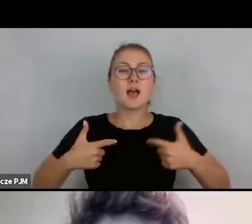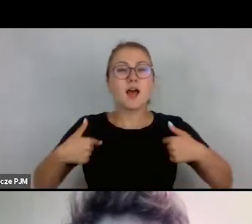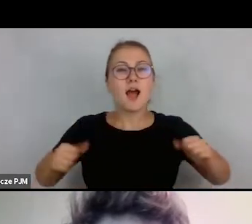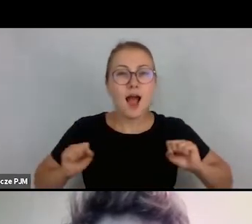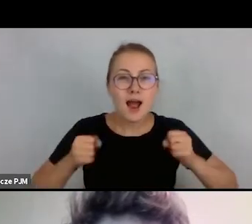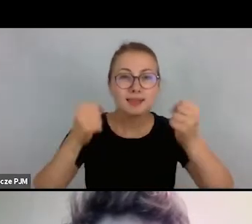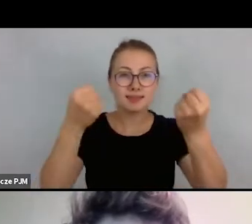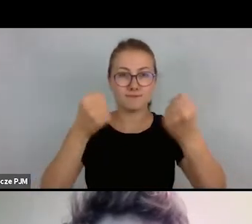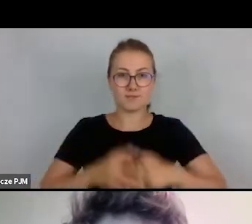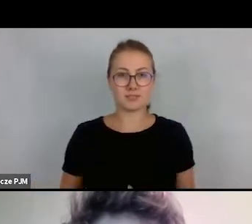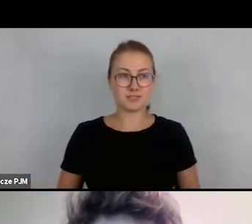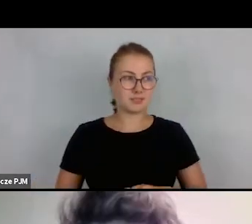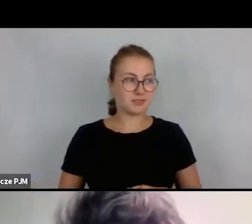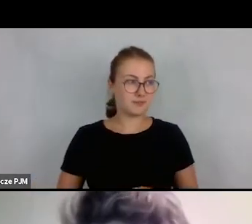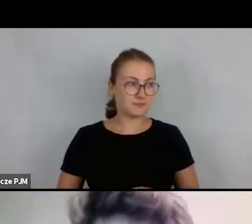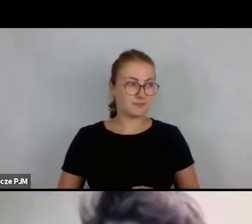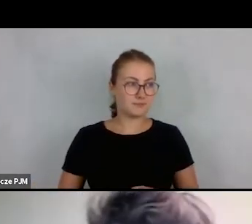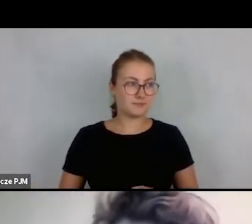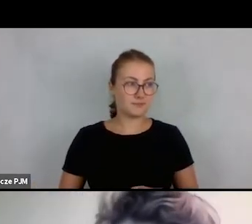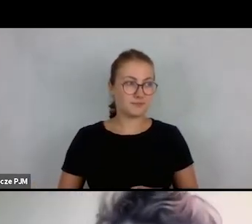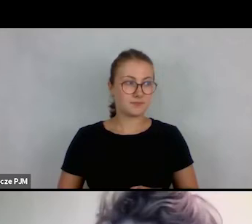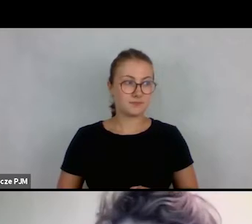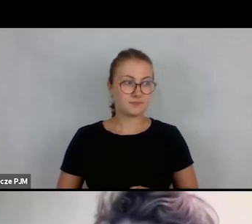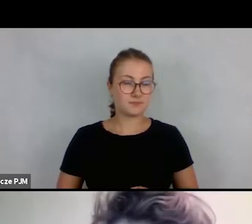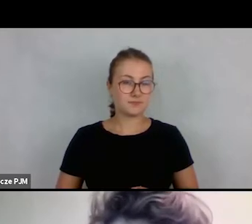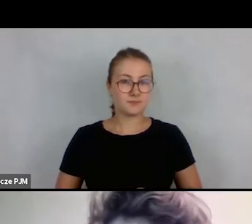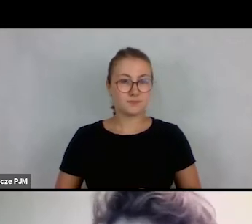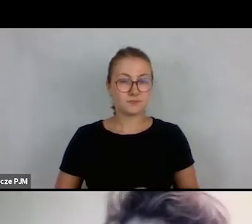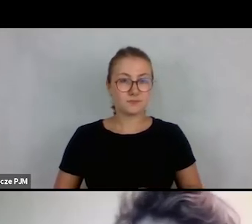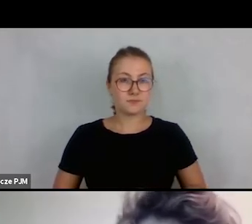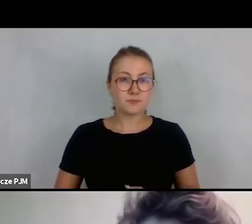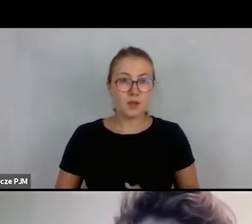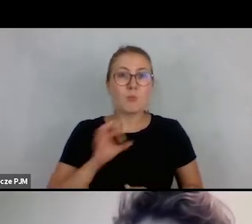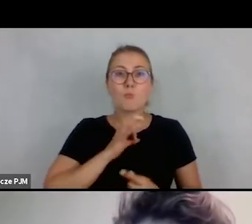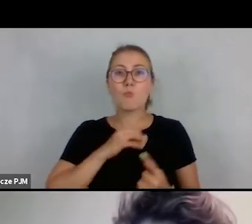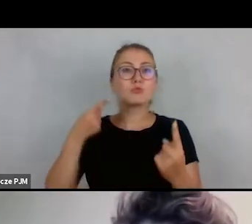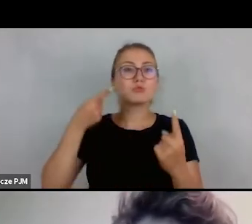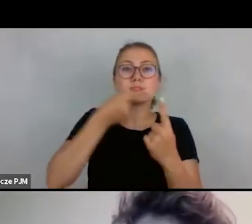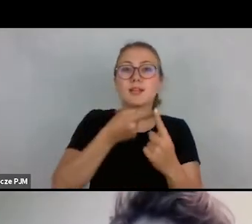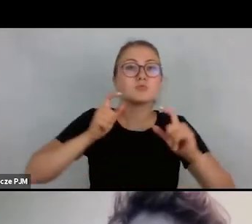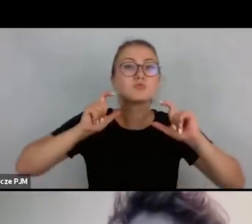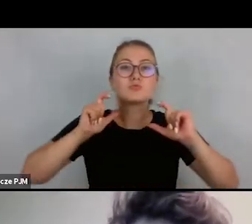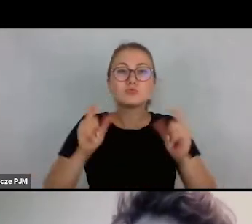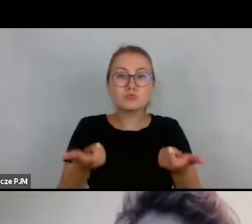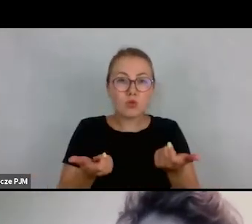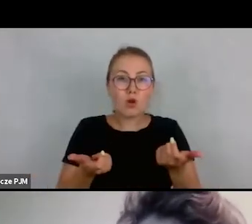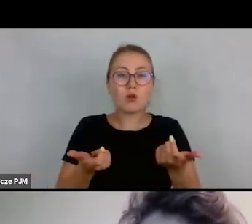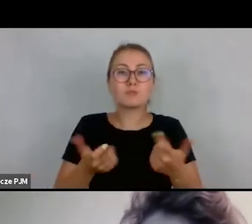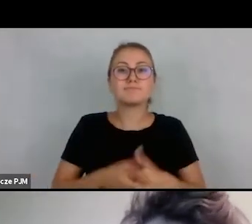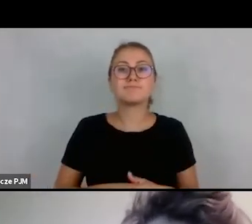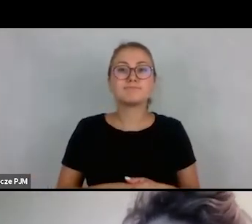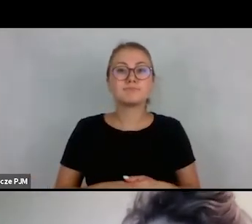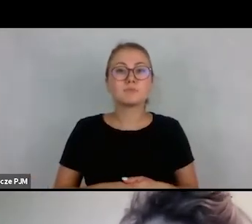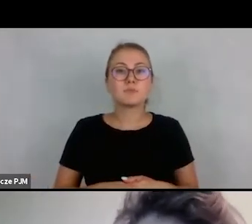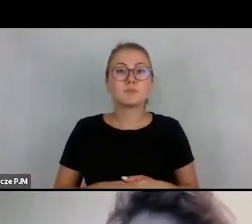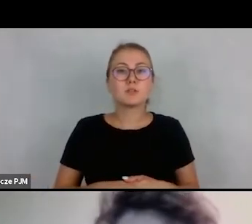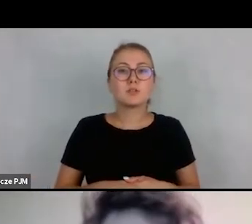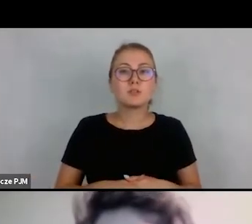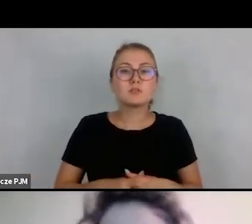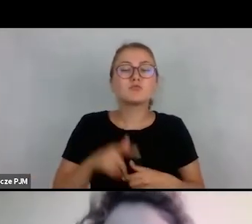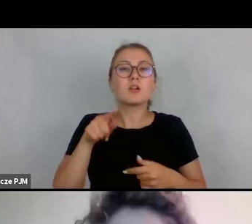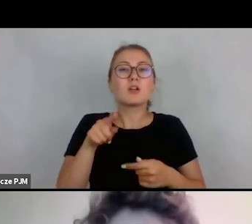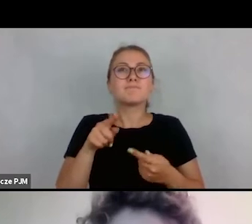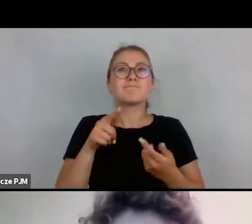we end men's violence? How do we promote democracy? How do we promote health and human rights? How do we